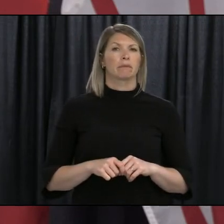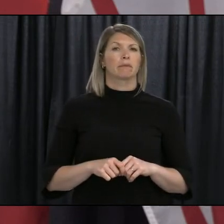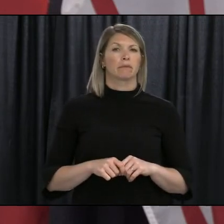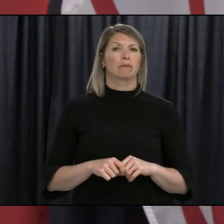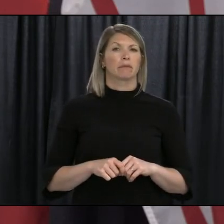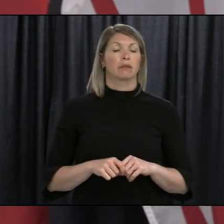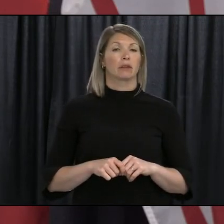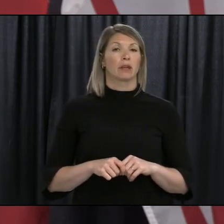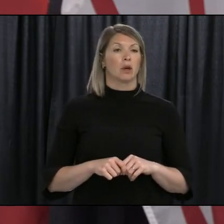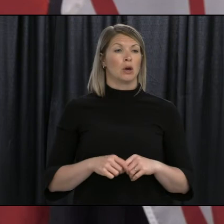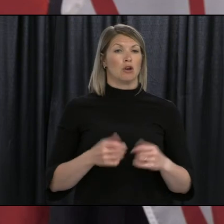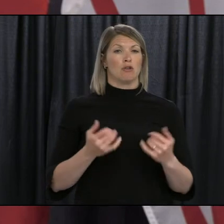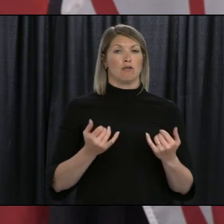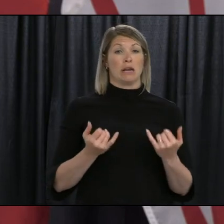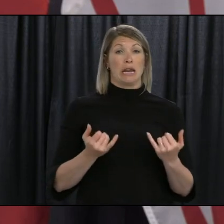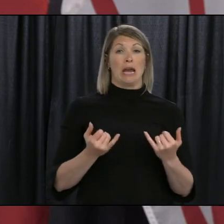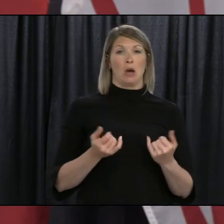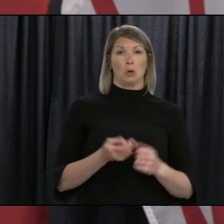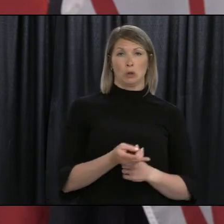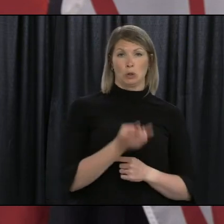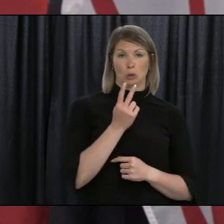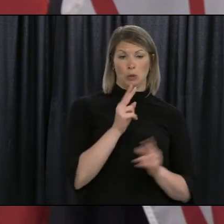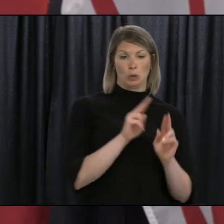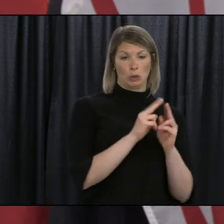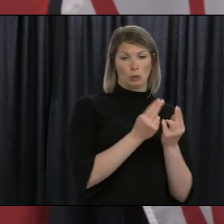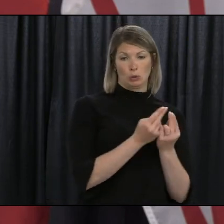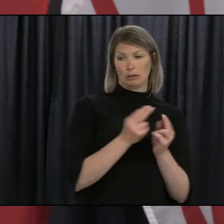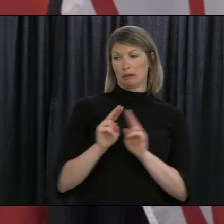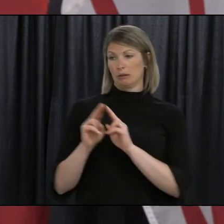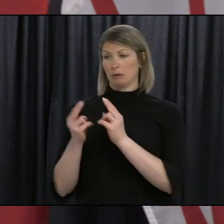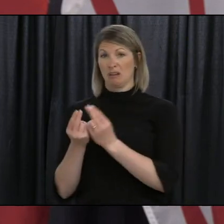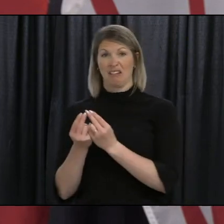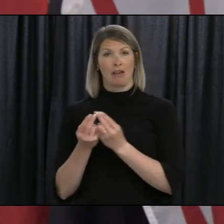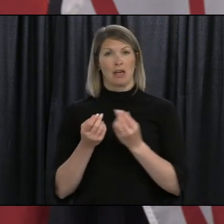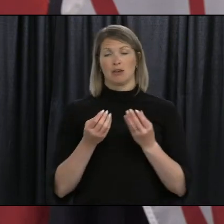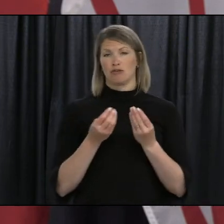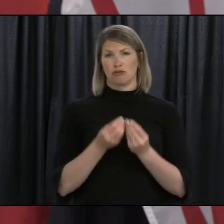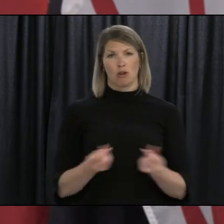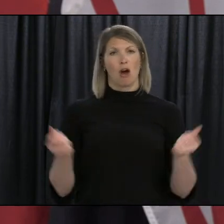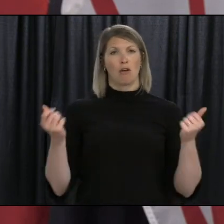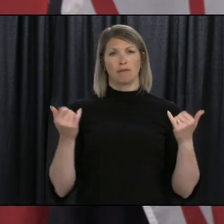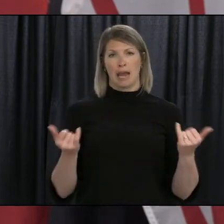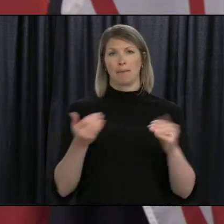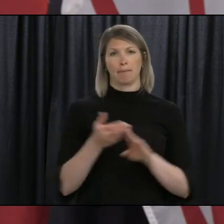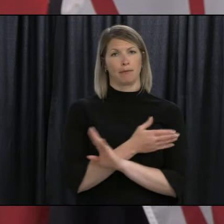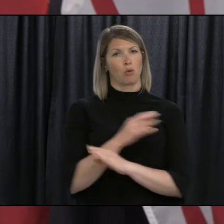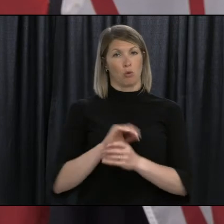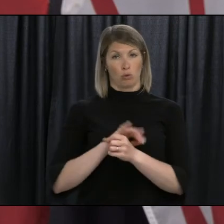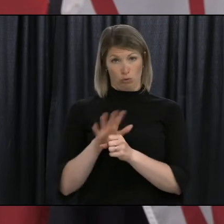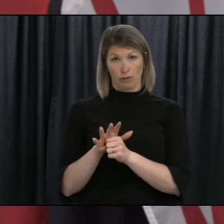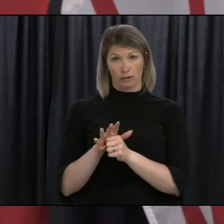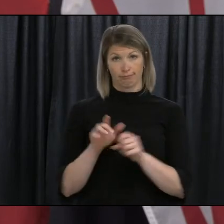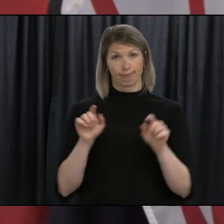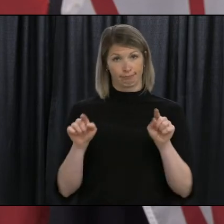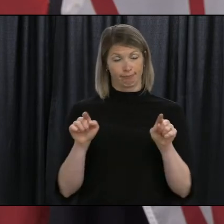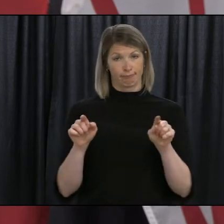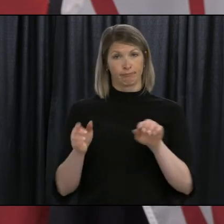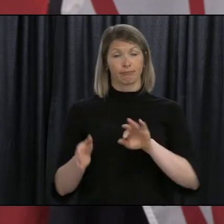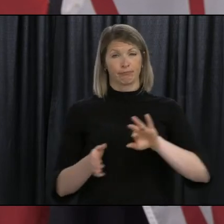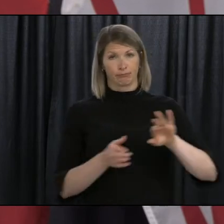with the 2 unions we have reached agreement with, they were largely settled prior to COVID. We